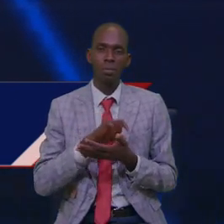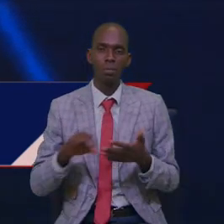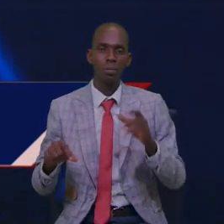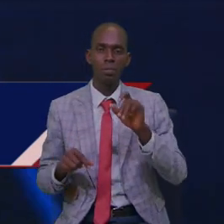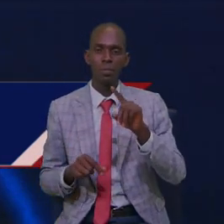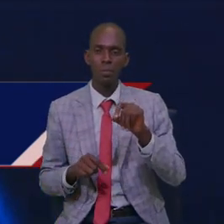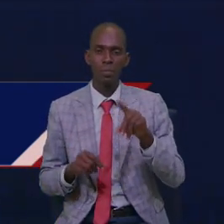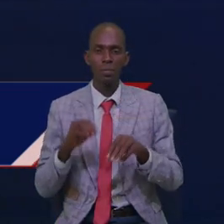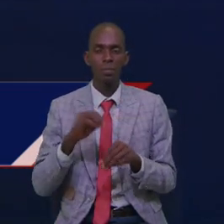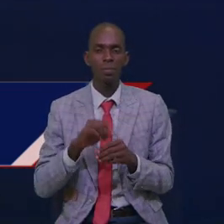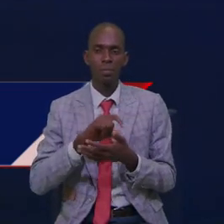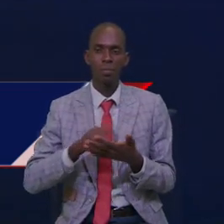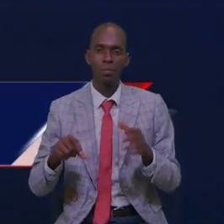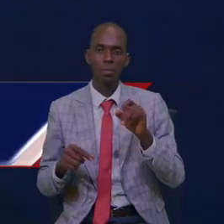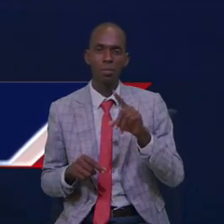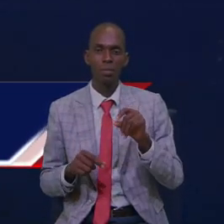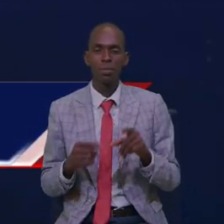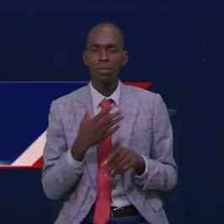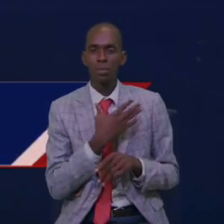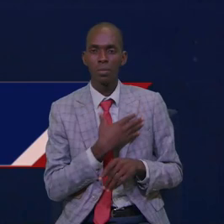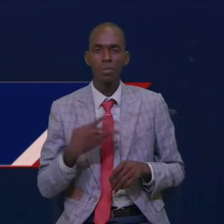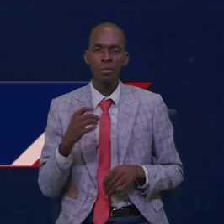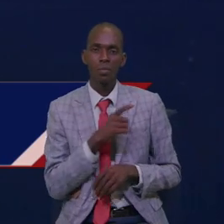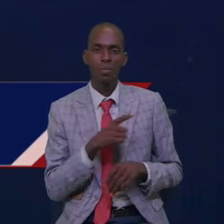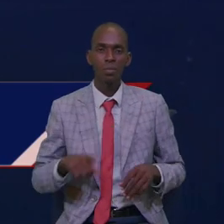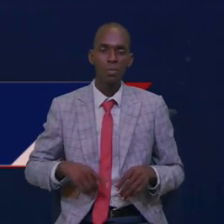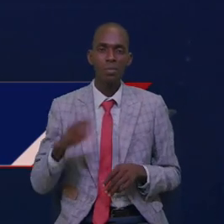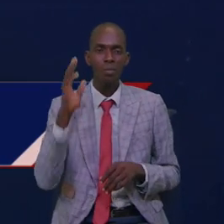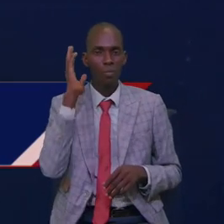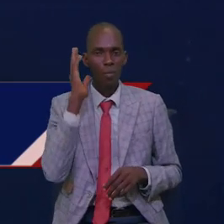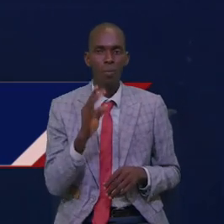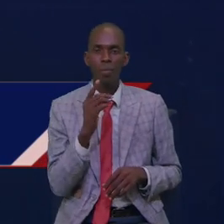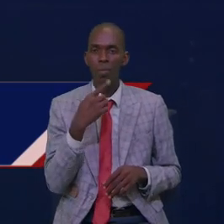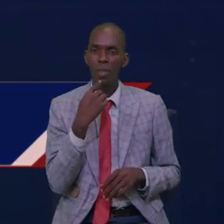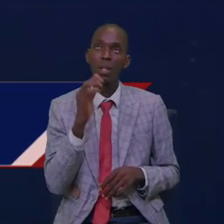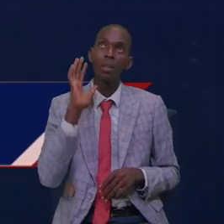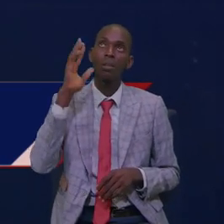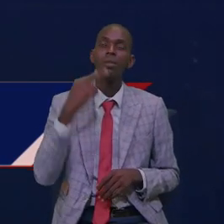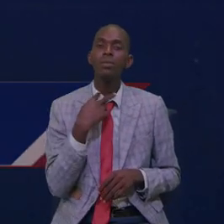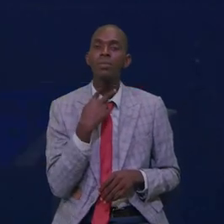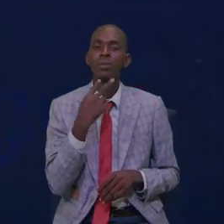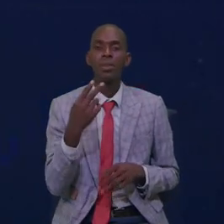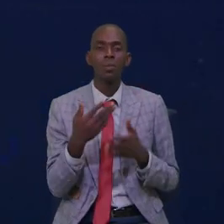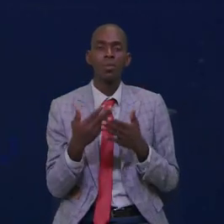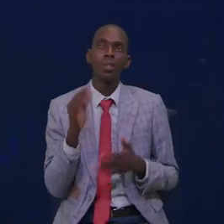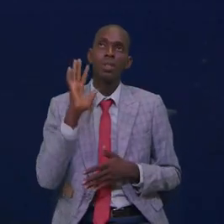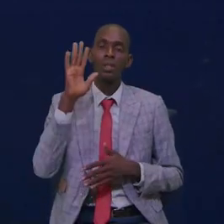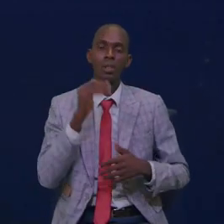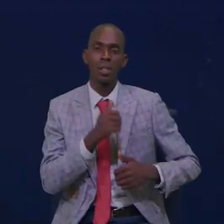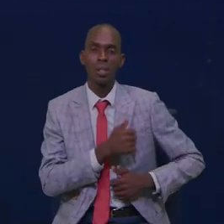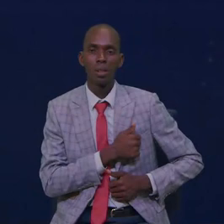verse 11 it tells us, and the Lord shall utter his voice before his army,